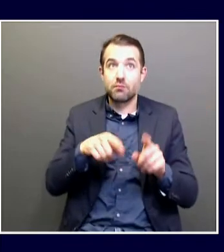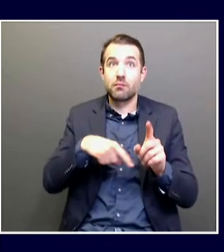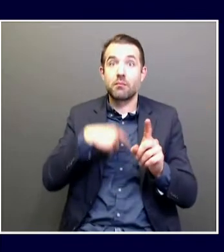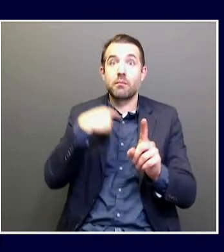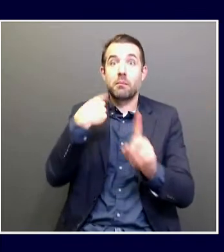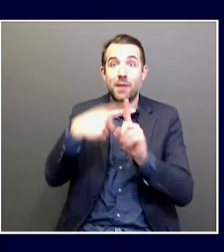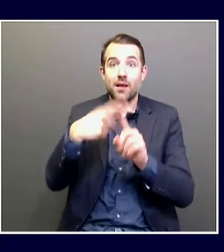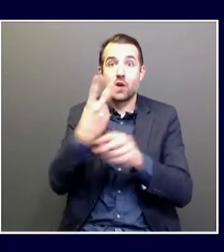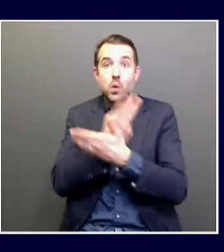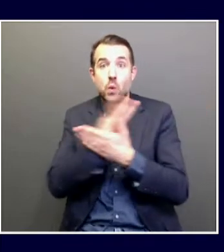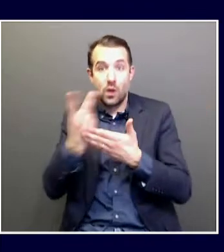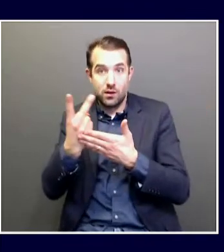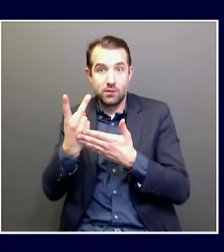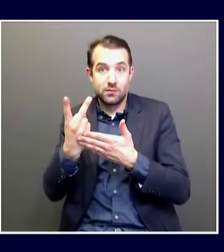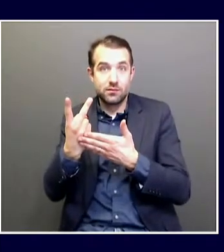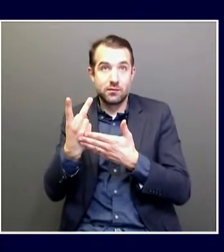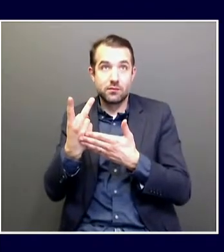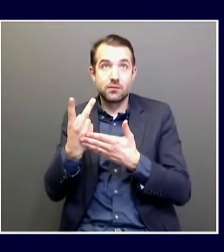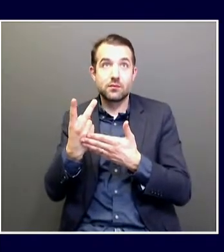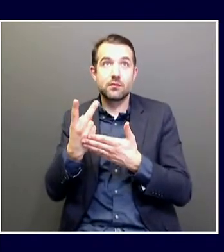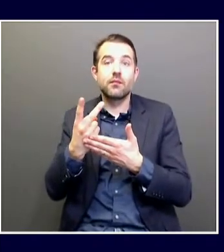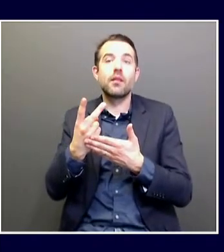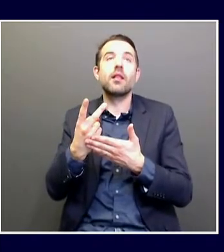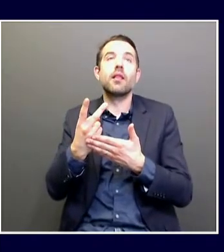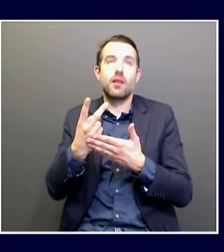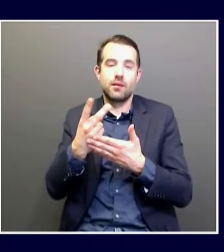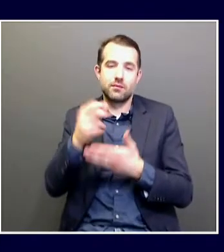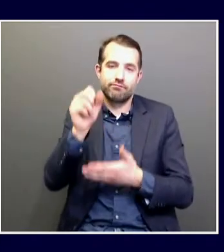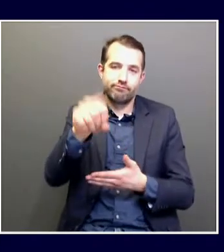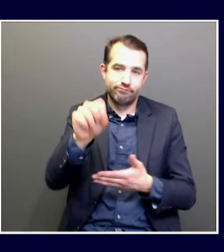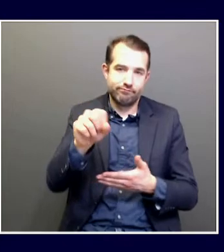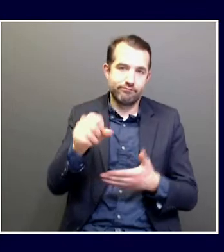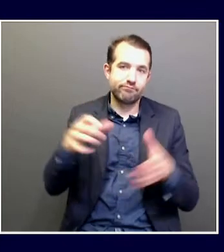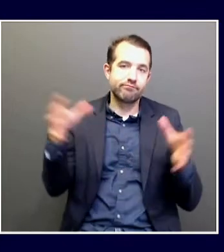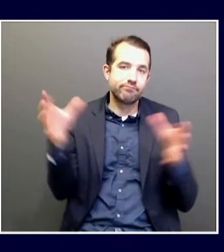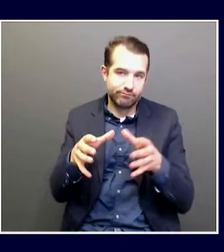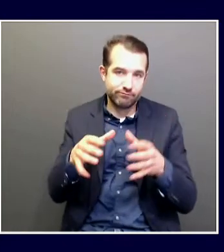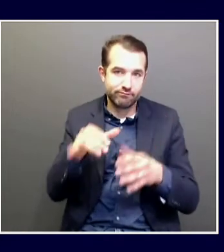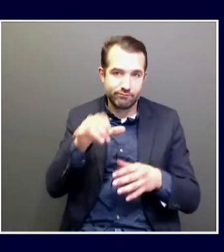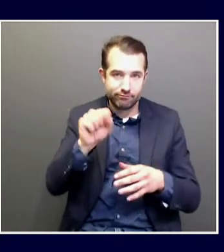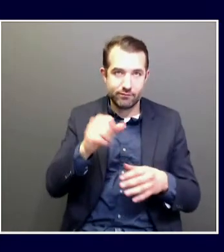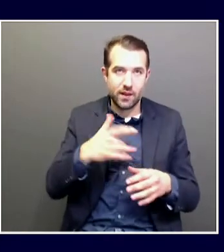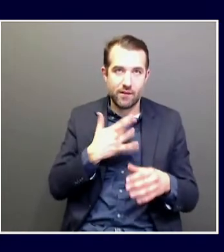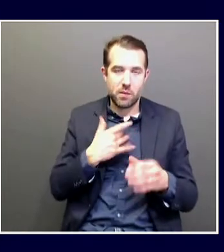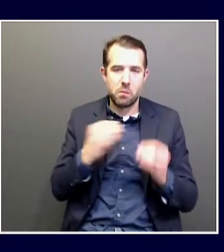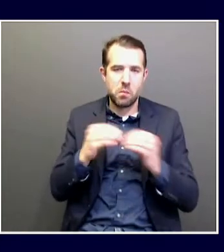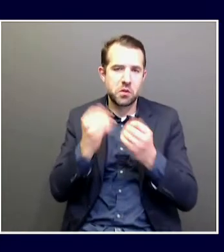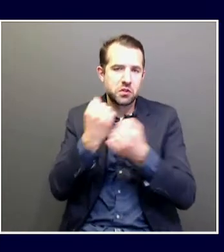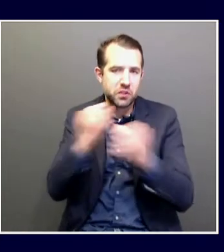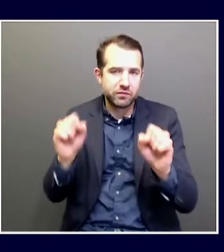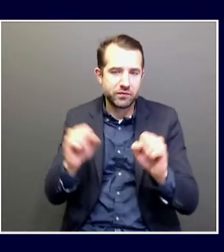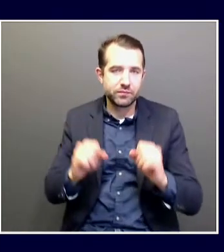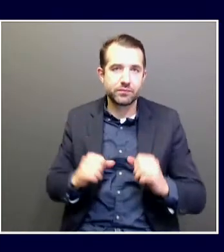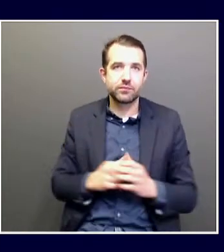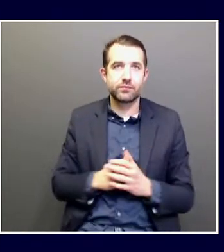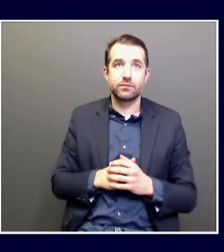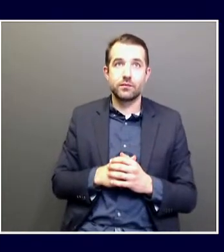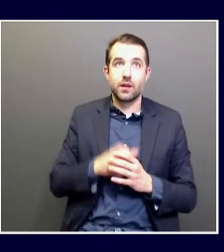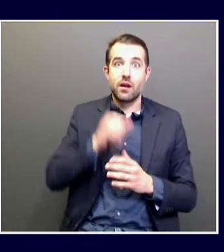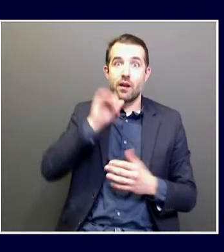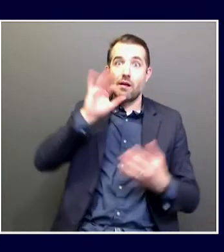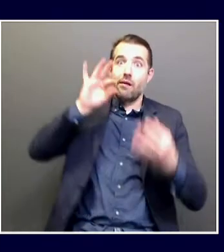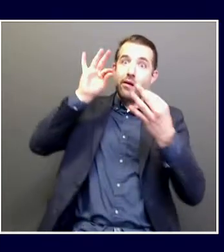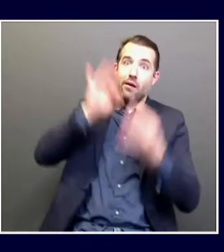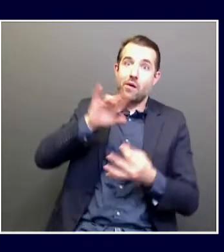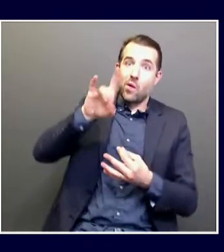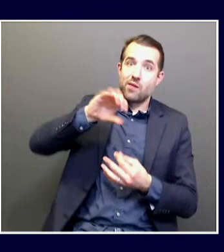a gathering that can occur with relative safety, not absolute safety. That doesn't exist right now, but relative